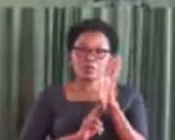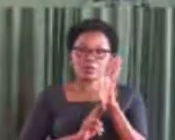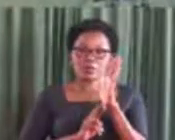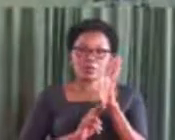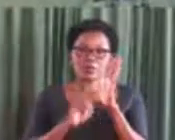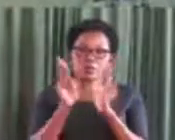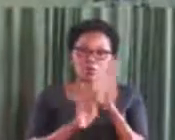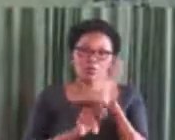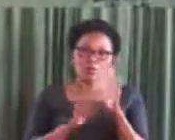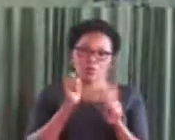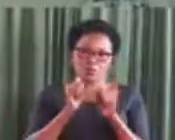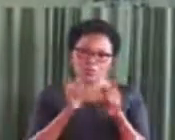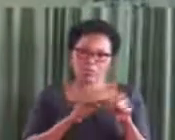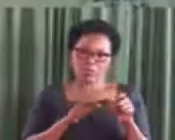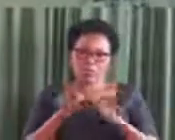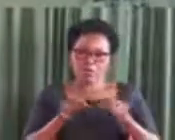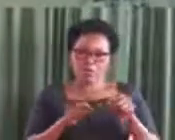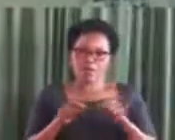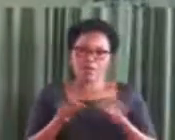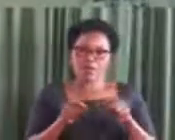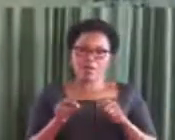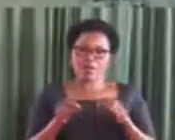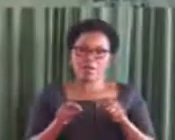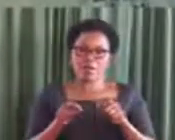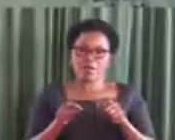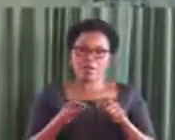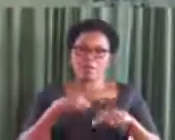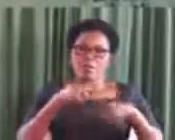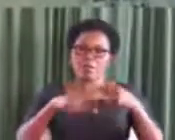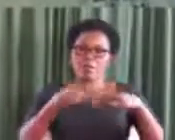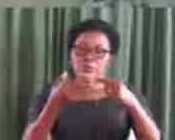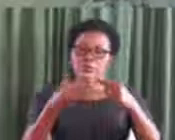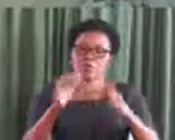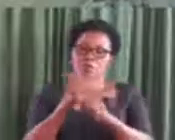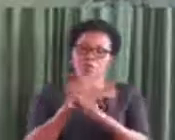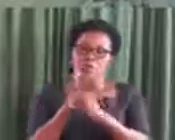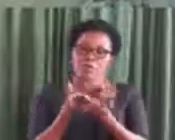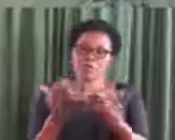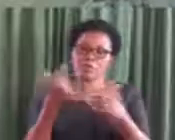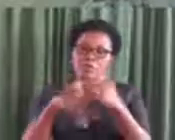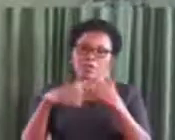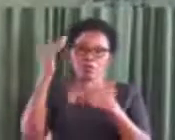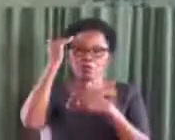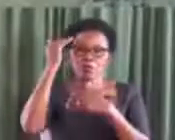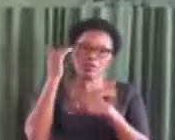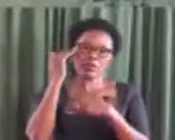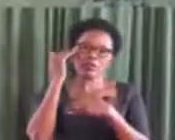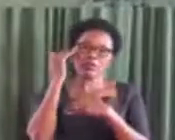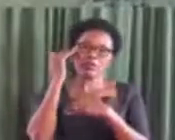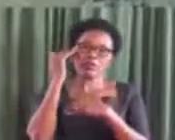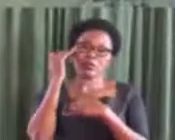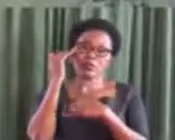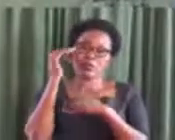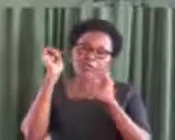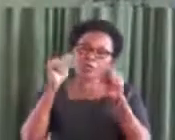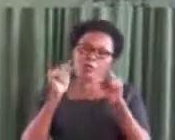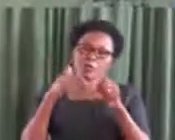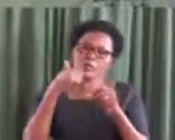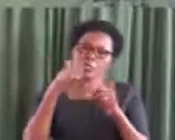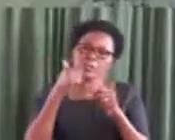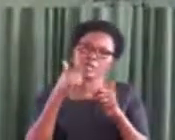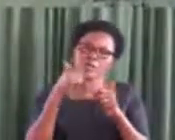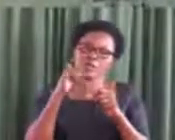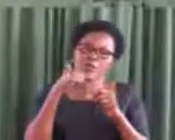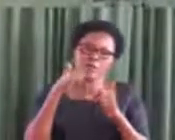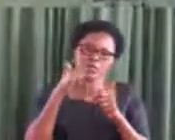that govern the procedure of doing things in the court, would you mention the ones that